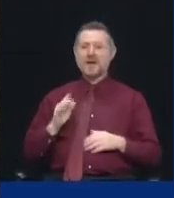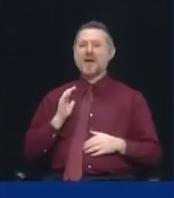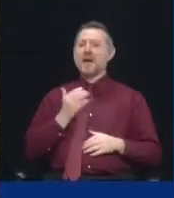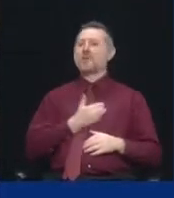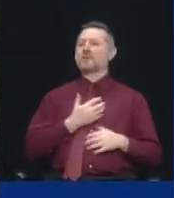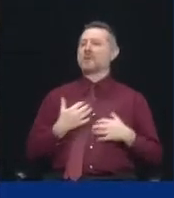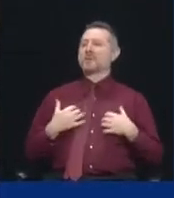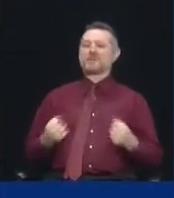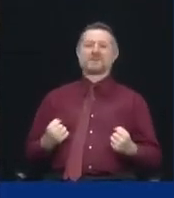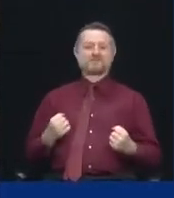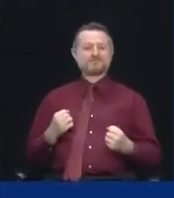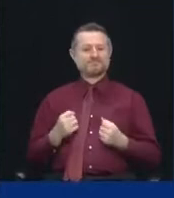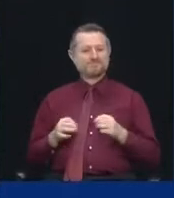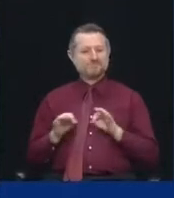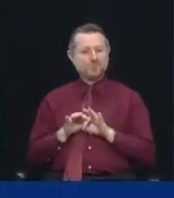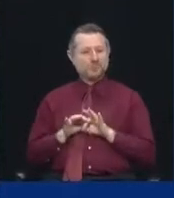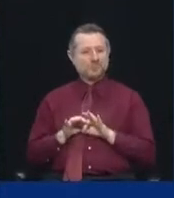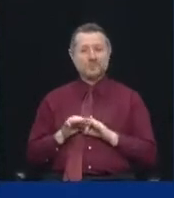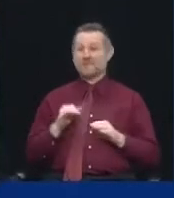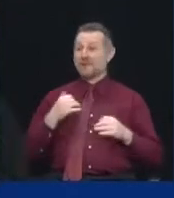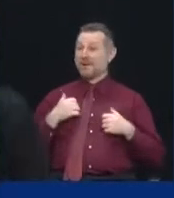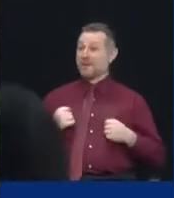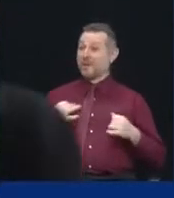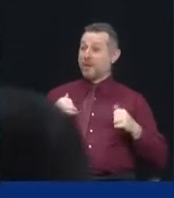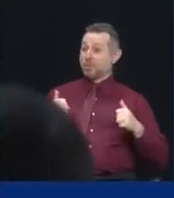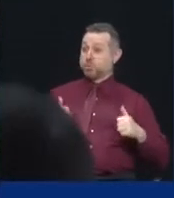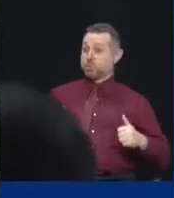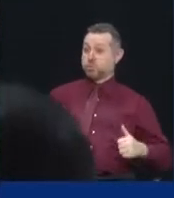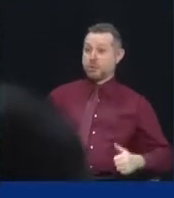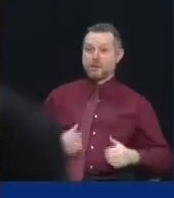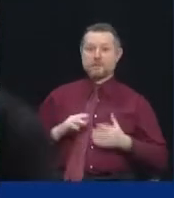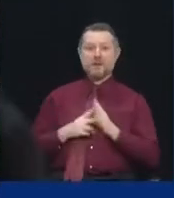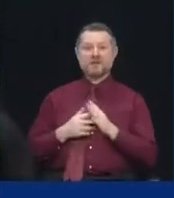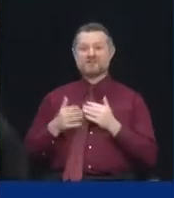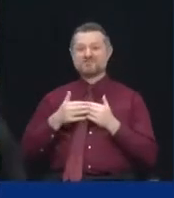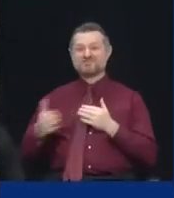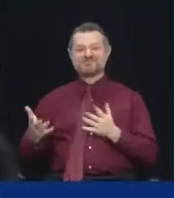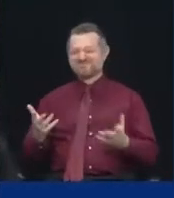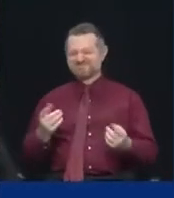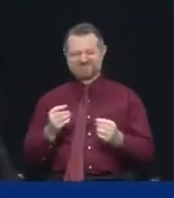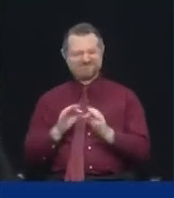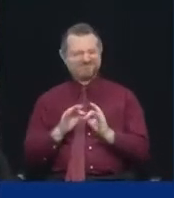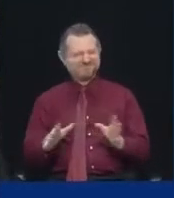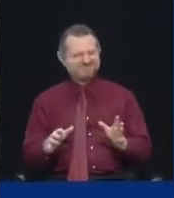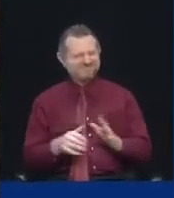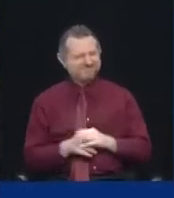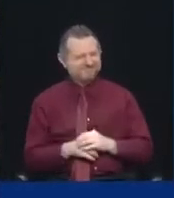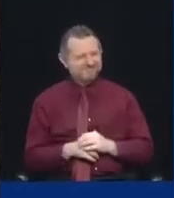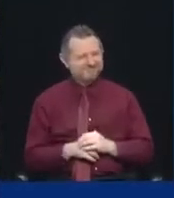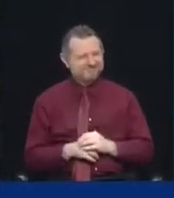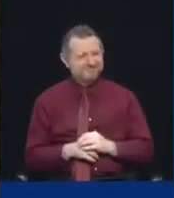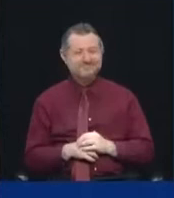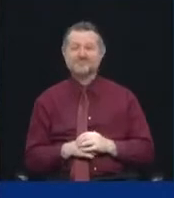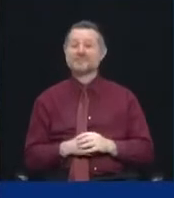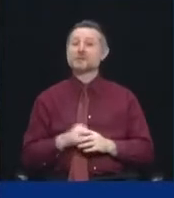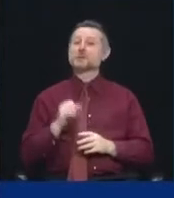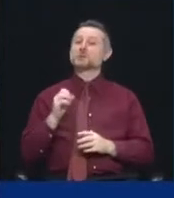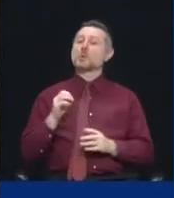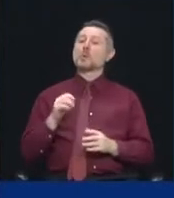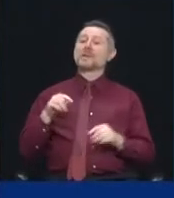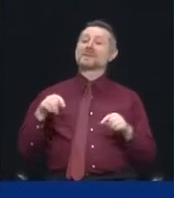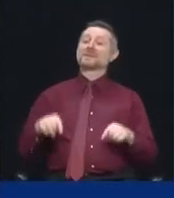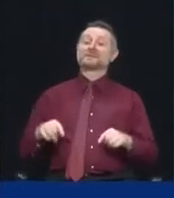without health, everything else, frankly, is secondary. So to be at this